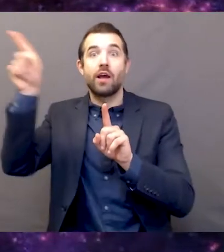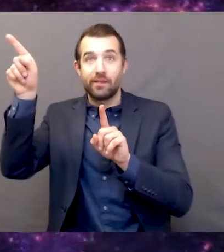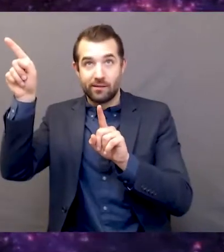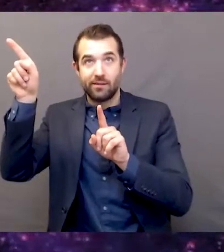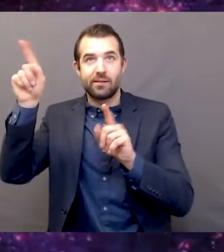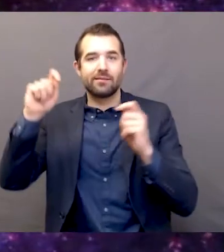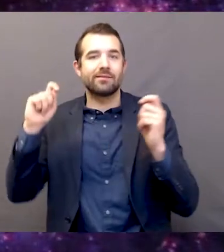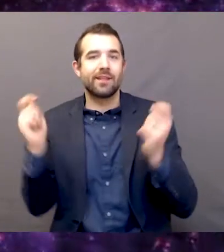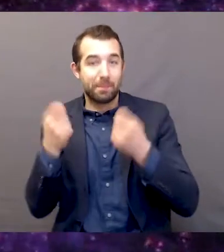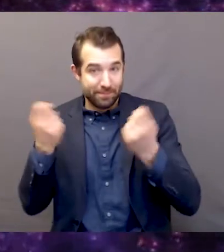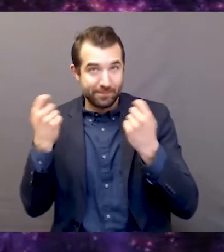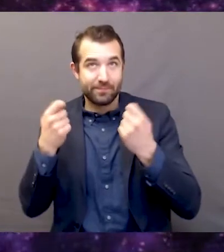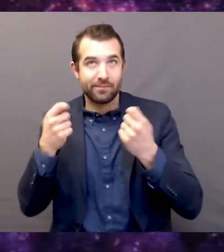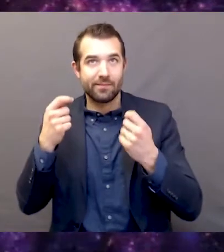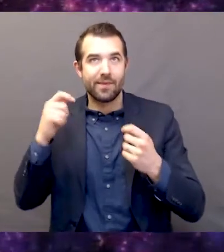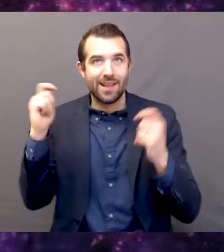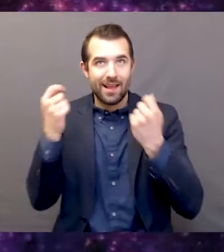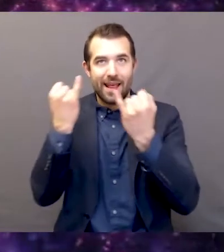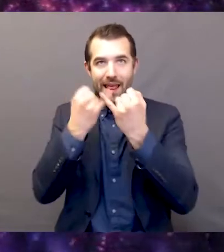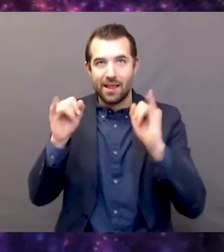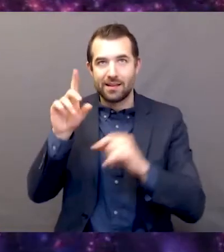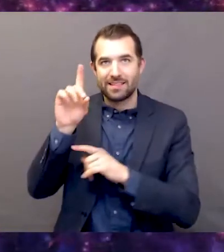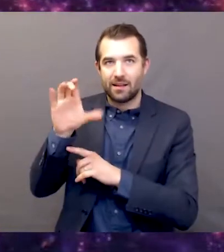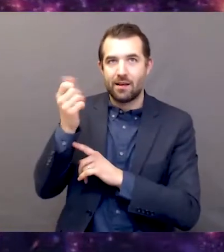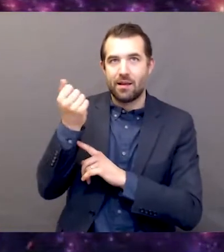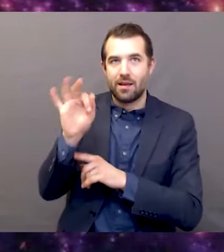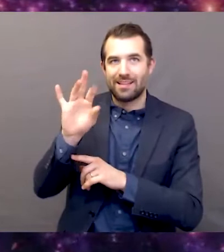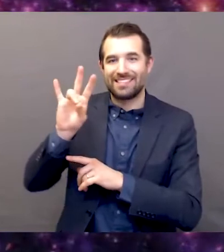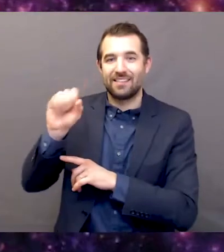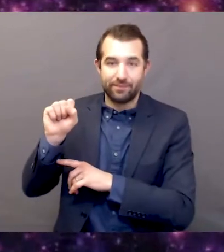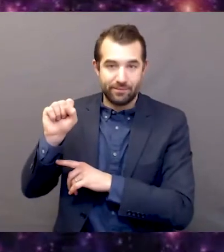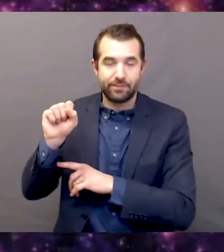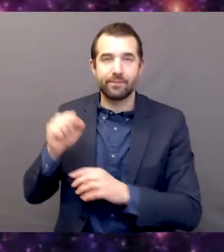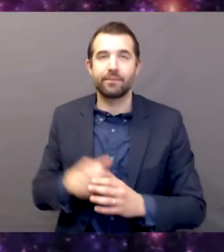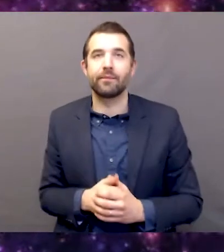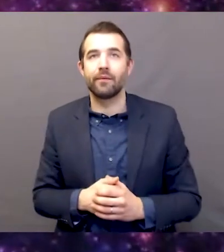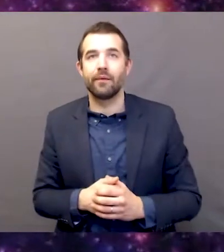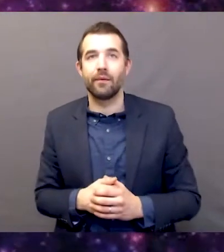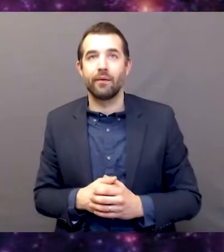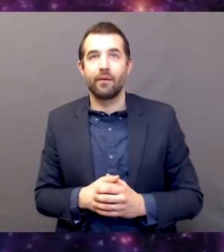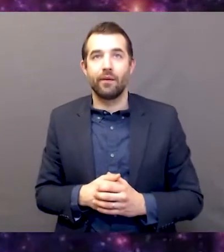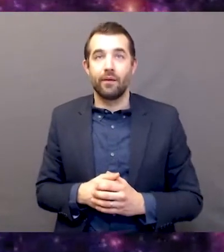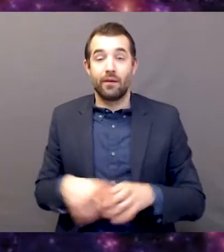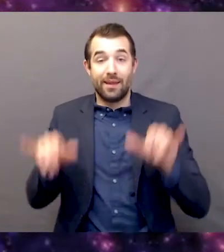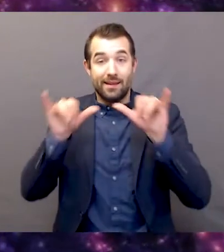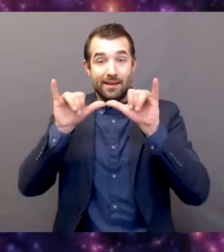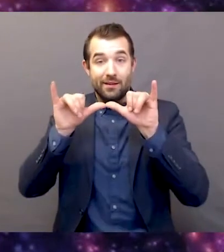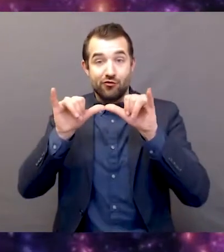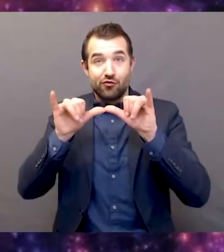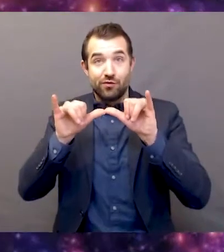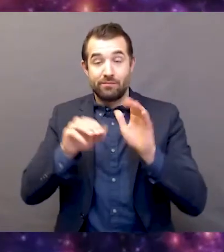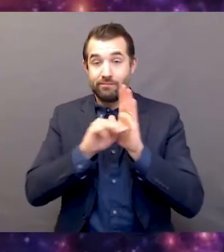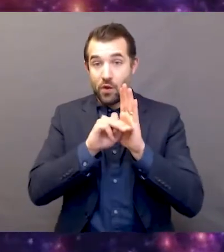Kenyan independence on December 12, 1970. There's also an engineering model of Uhuru, which is